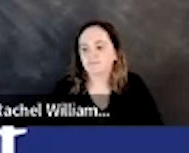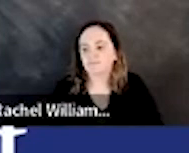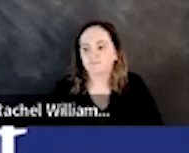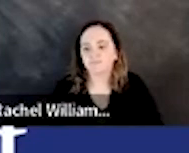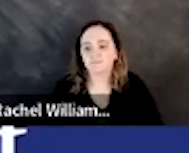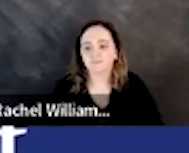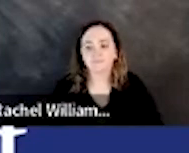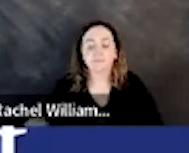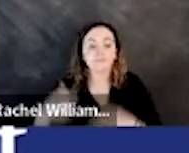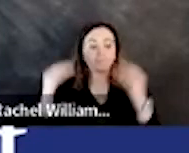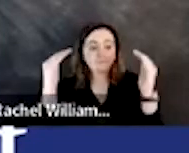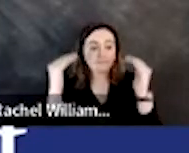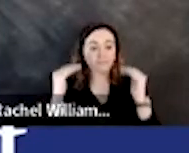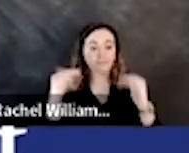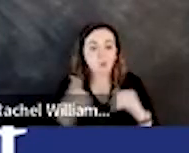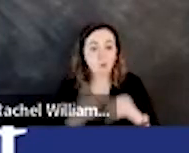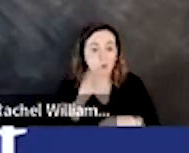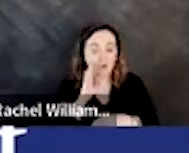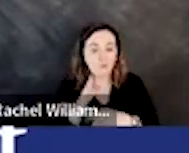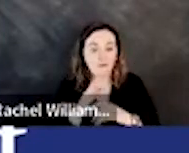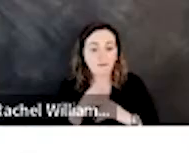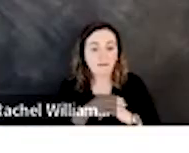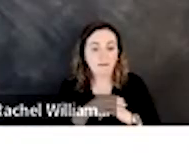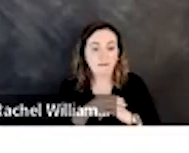Next, we will